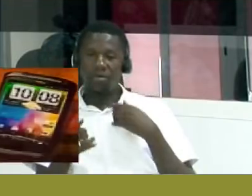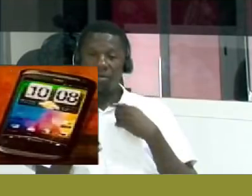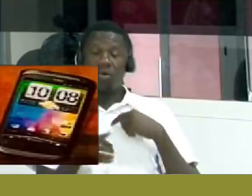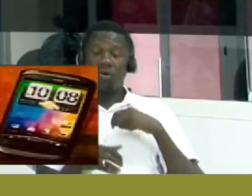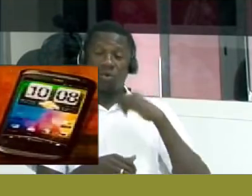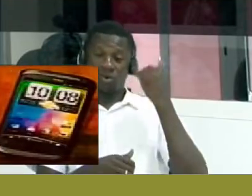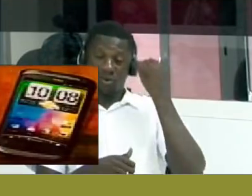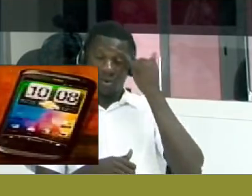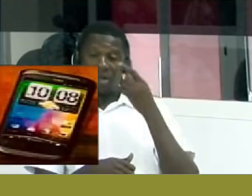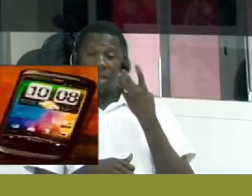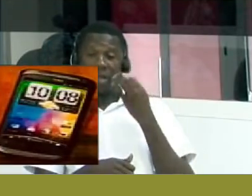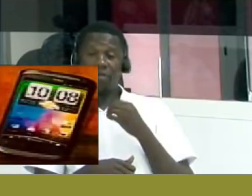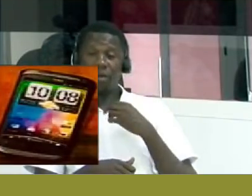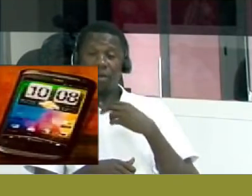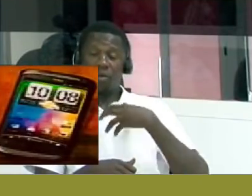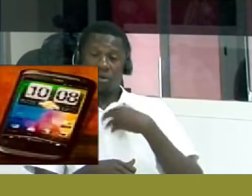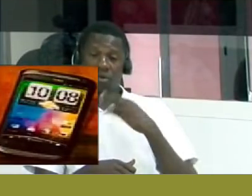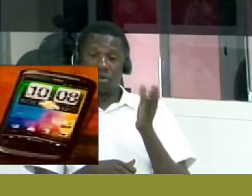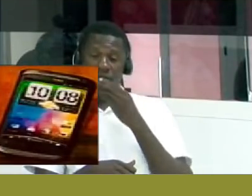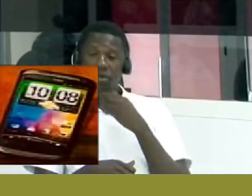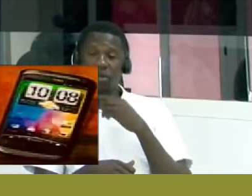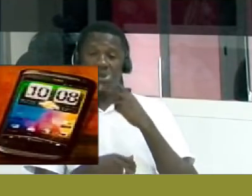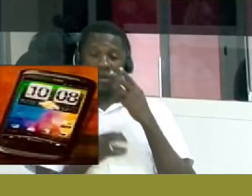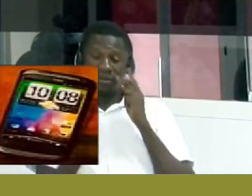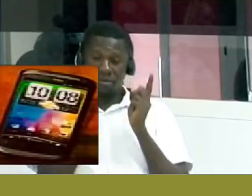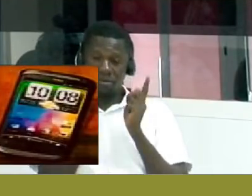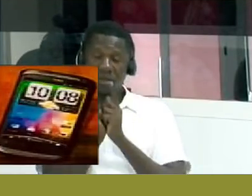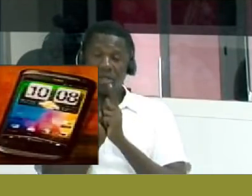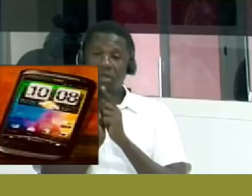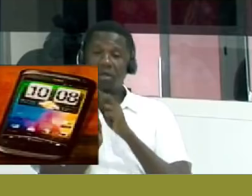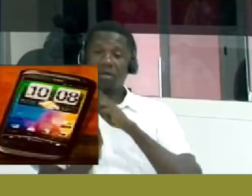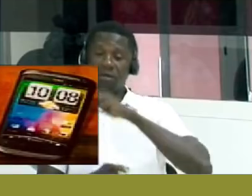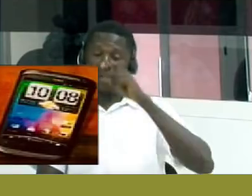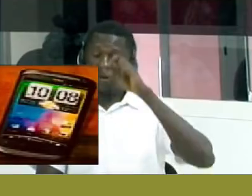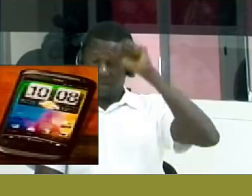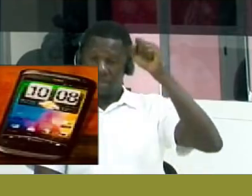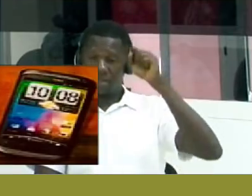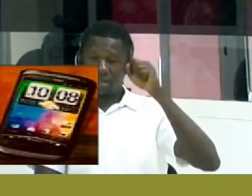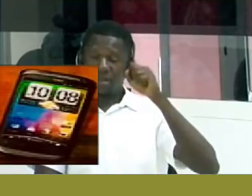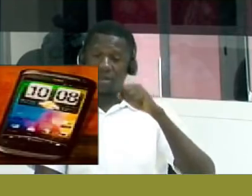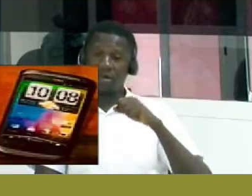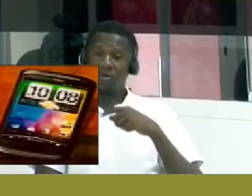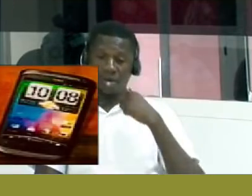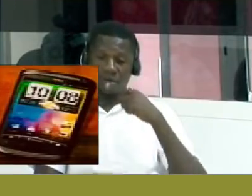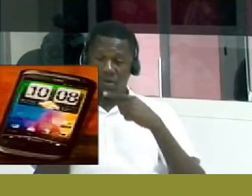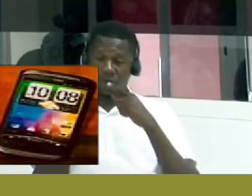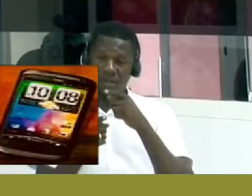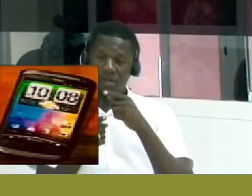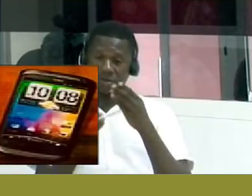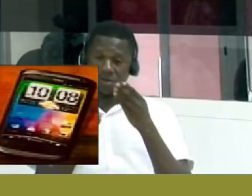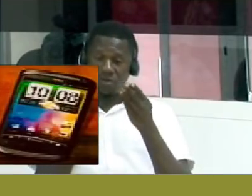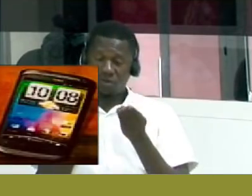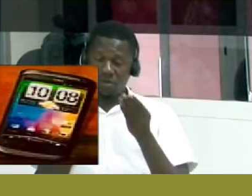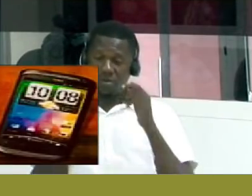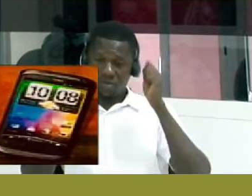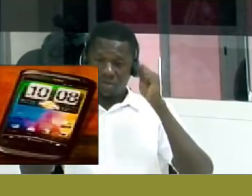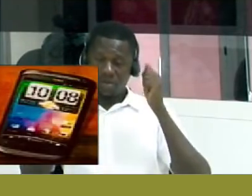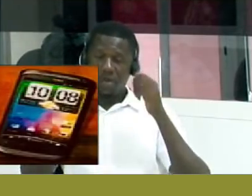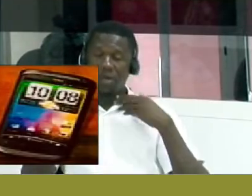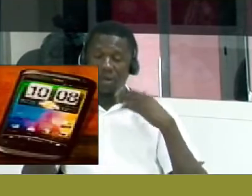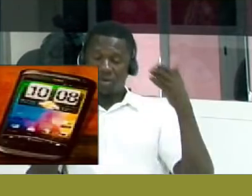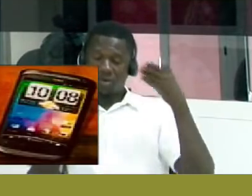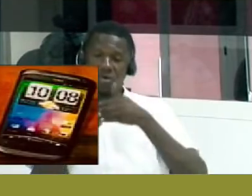they want to come and see the vice president on this matter, let them be escorted. That is why, as I said to you much earlier, I